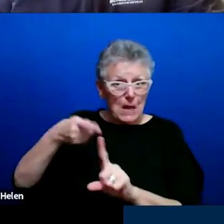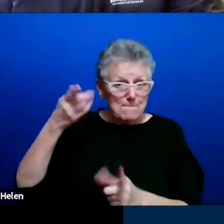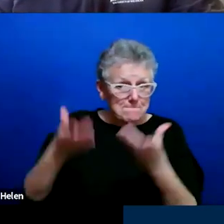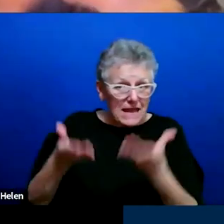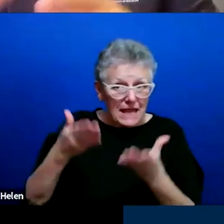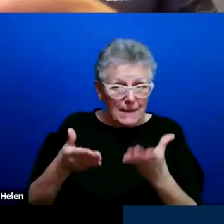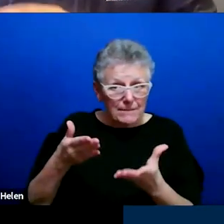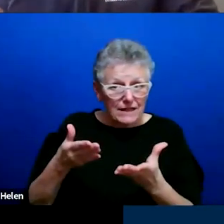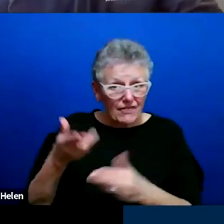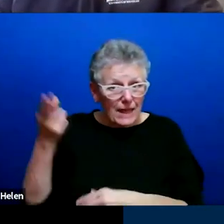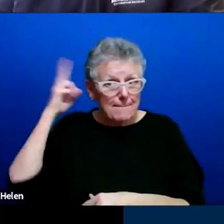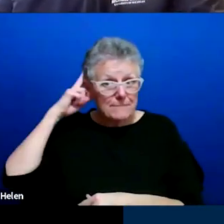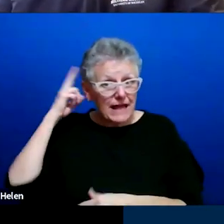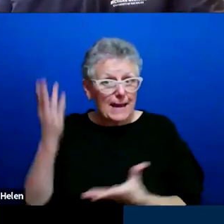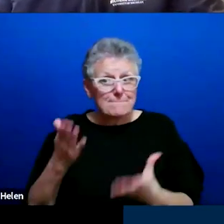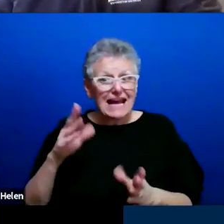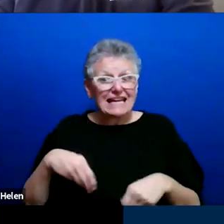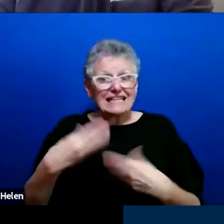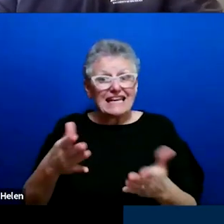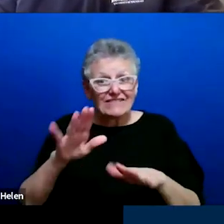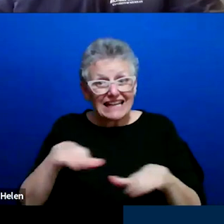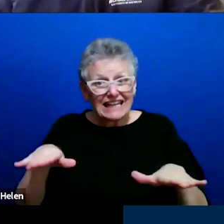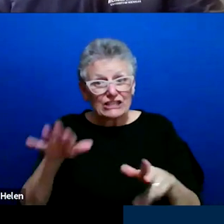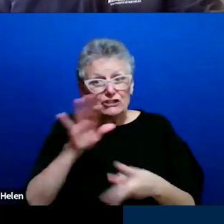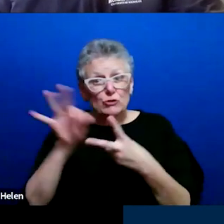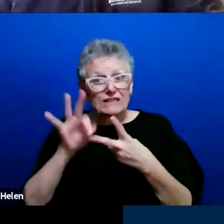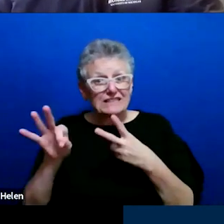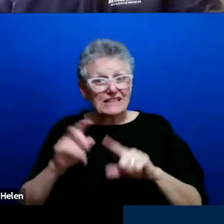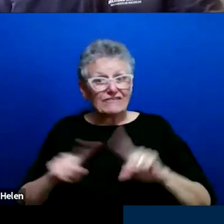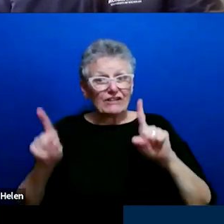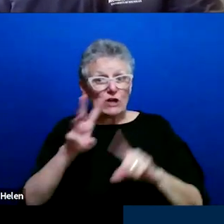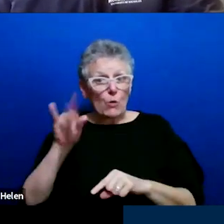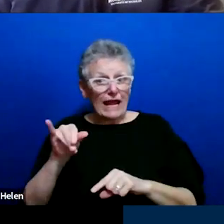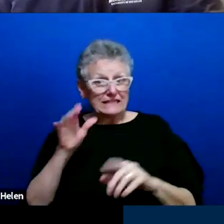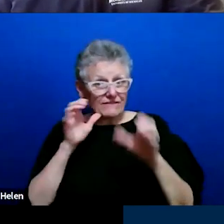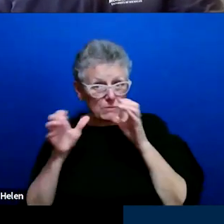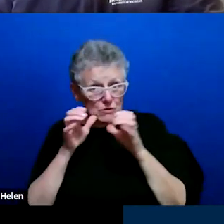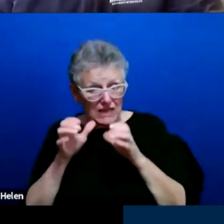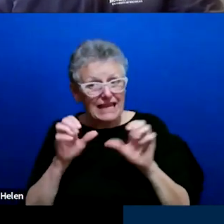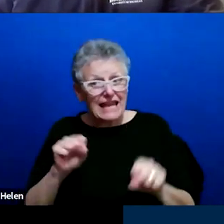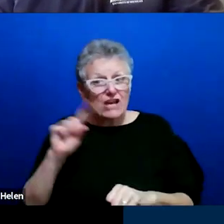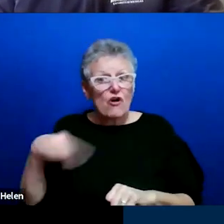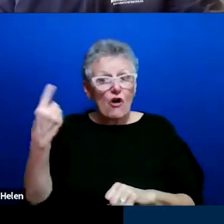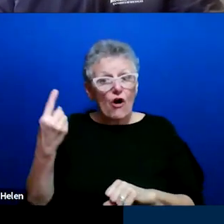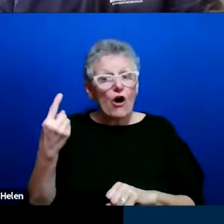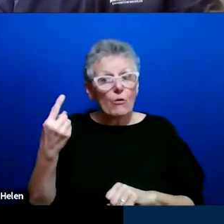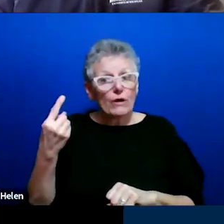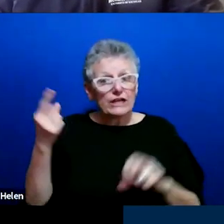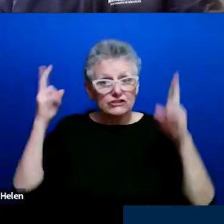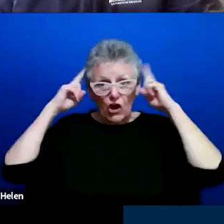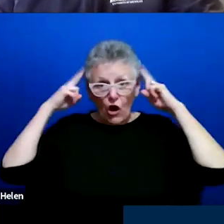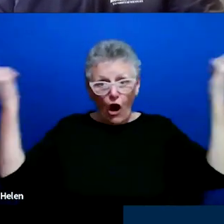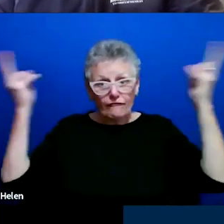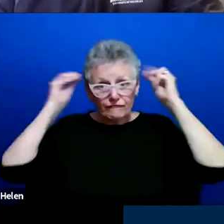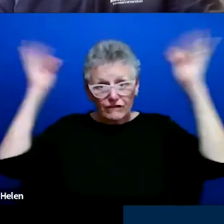be, that the implants might give kids choices of different ways of communicating. They can always take the cochlear implants off